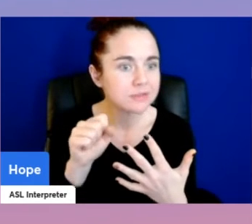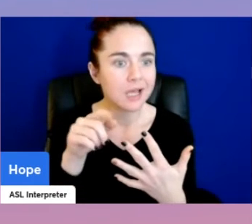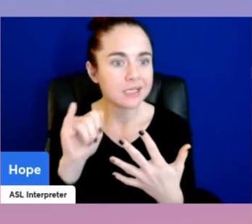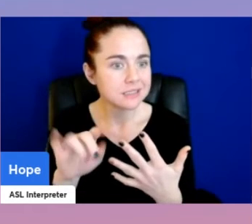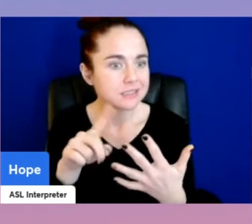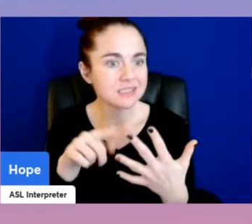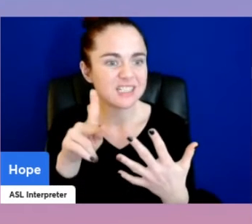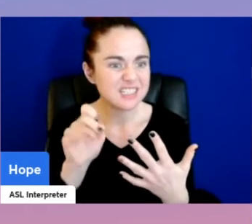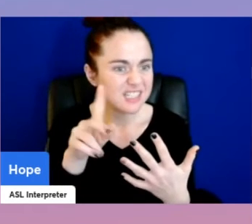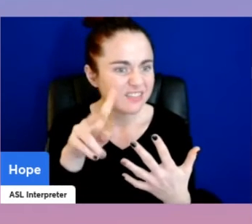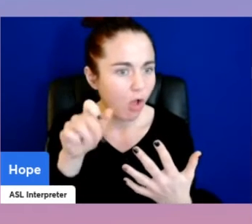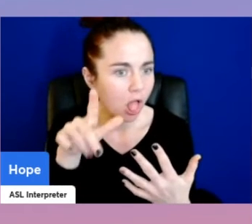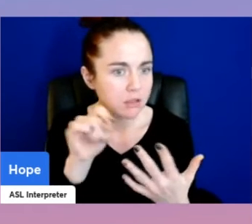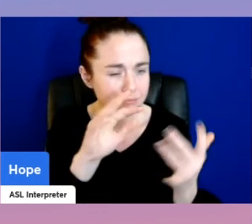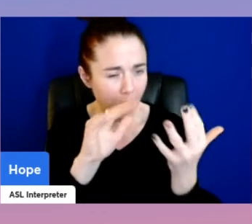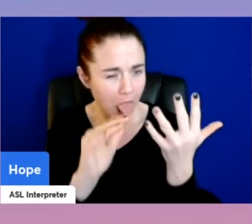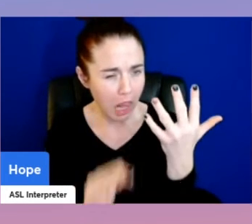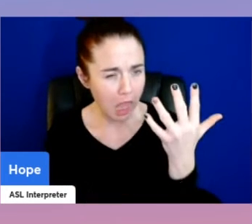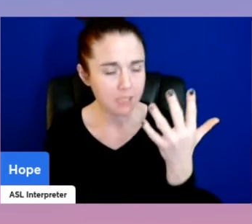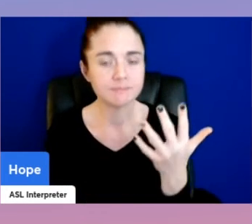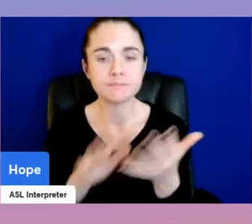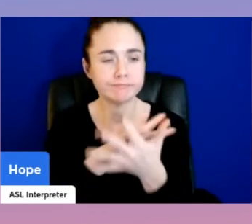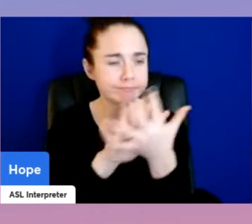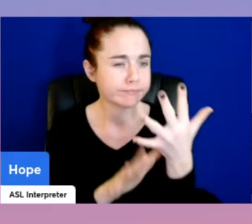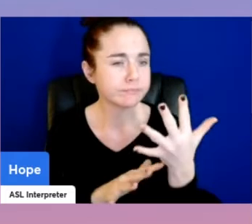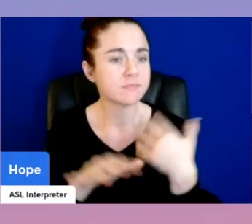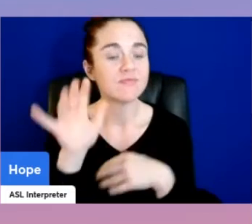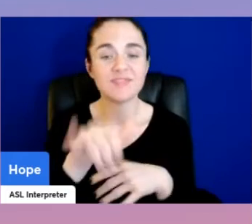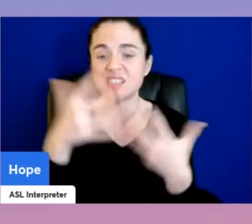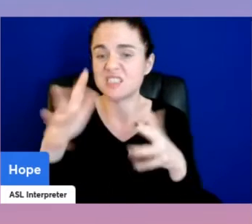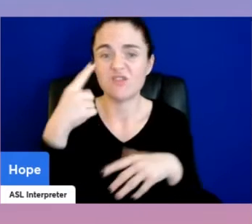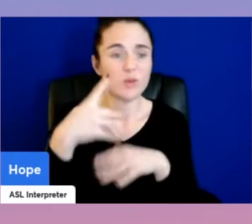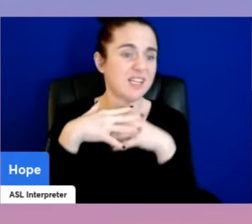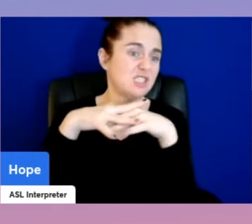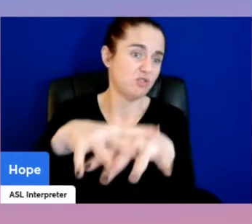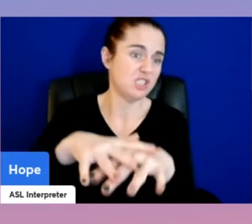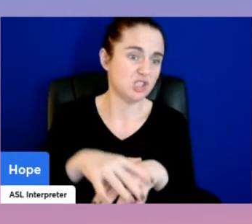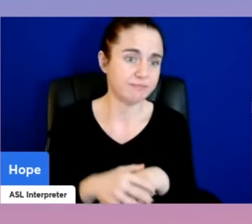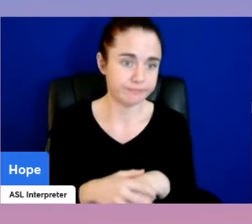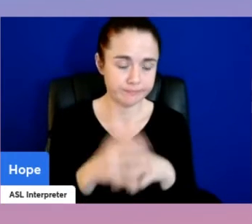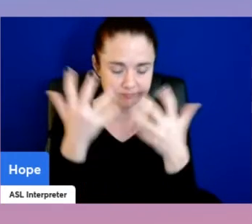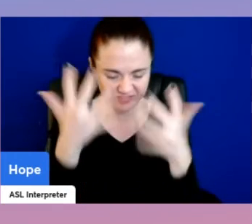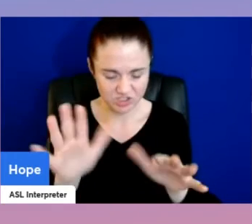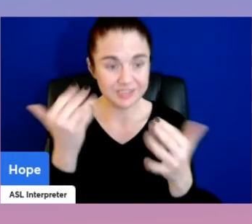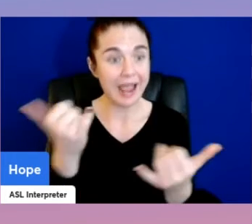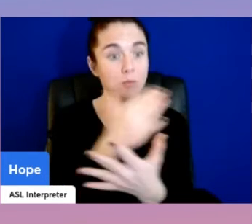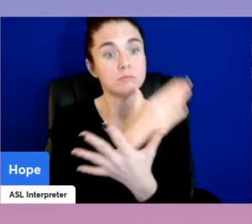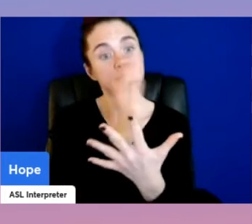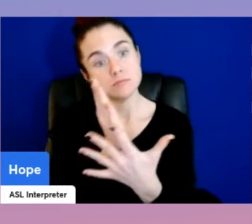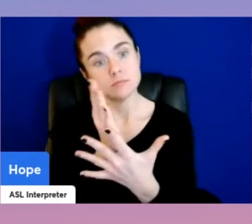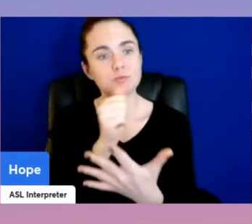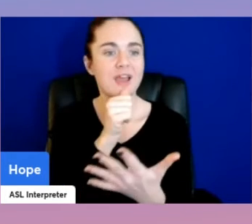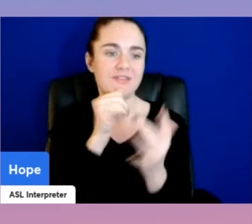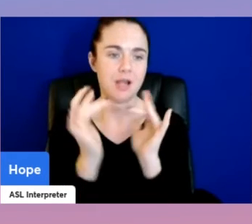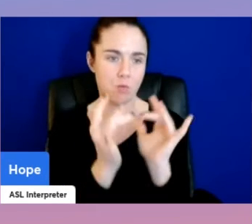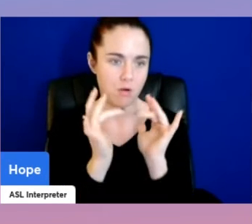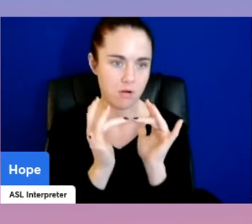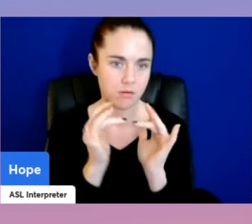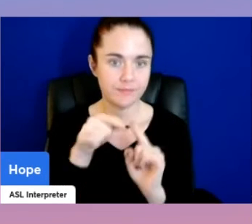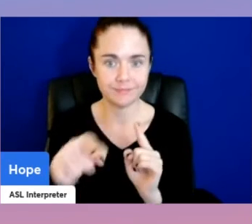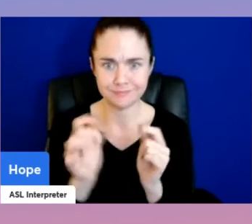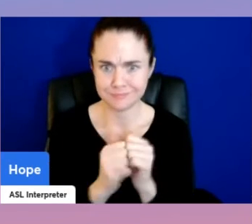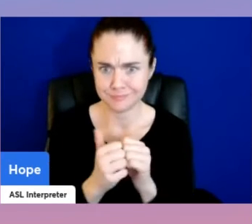etc. And that's it for Entra ID integration. Now let's talk private networking. So where to